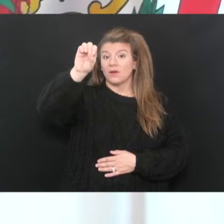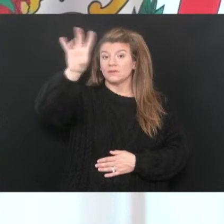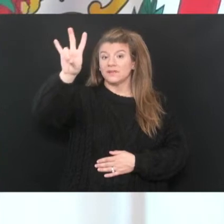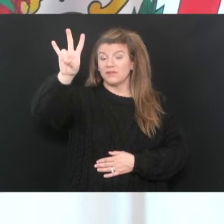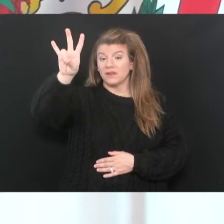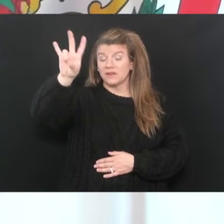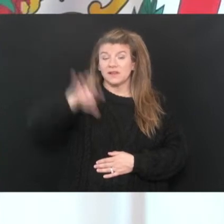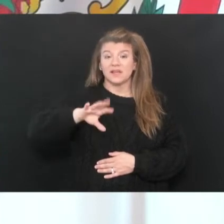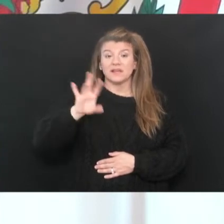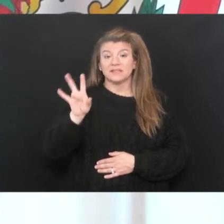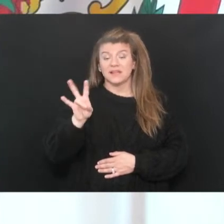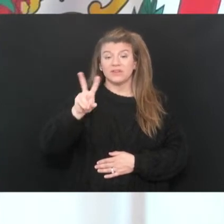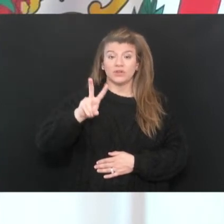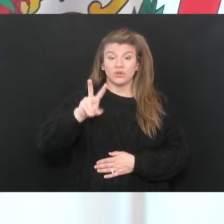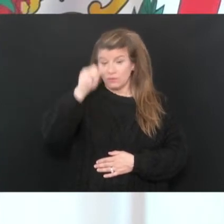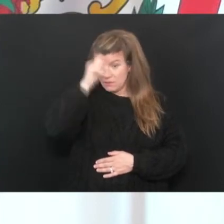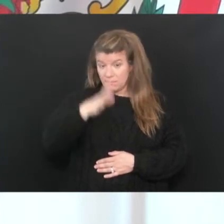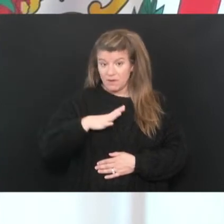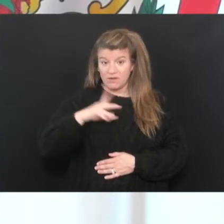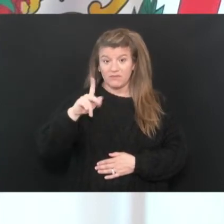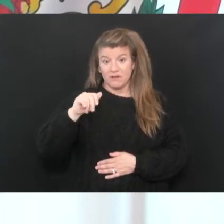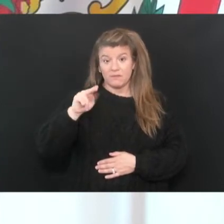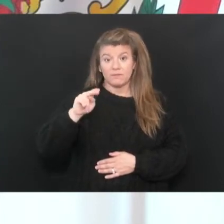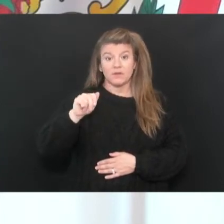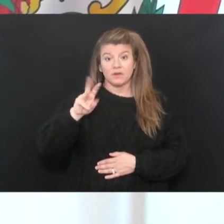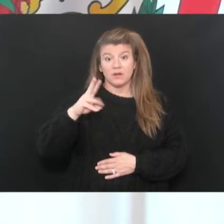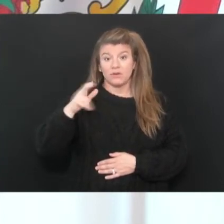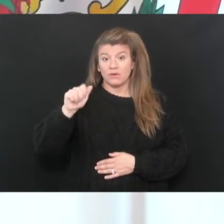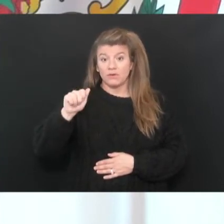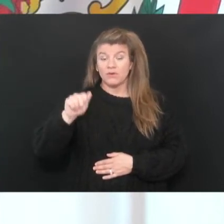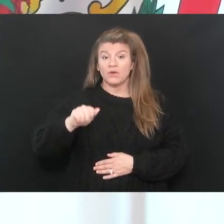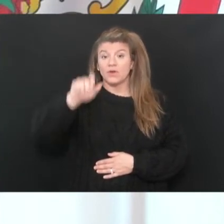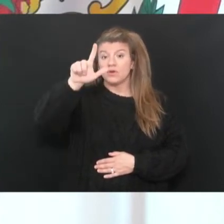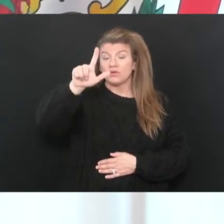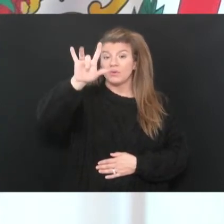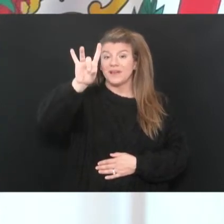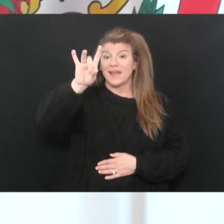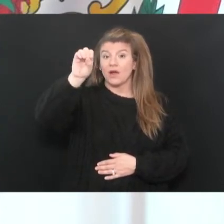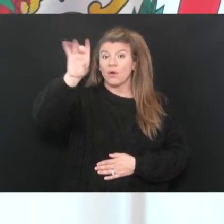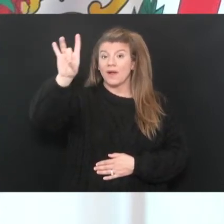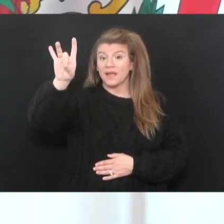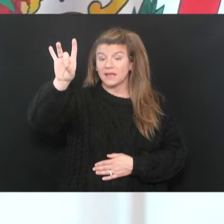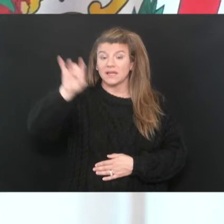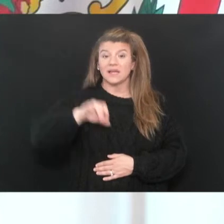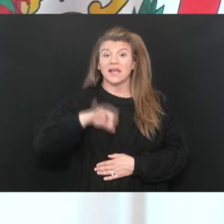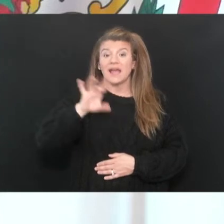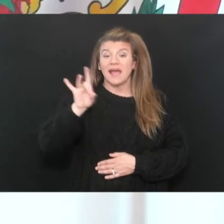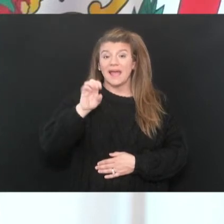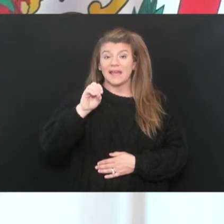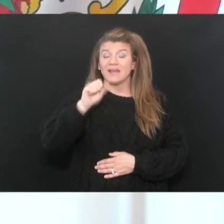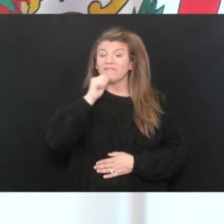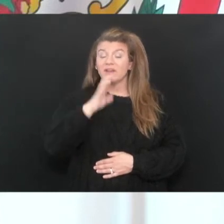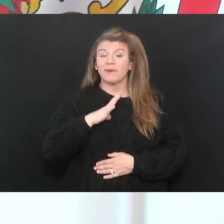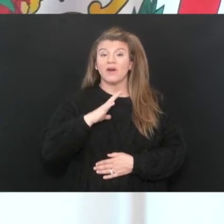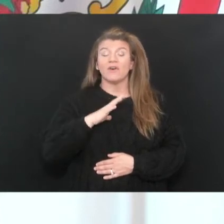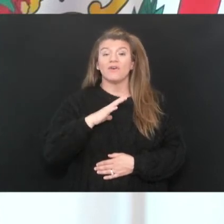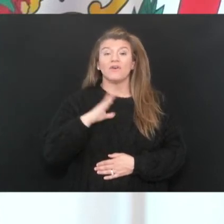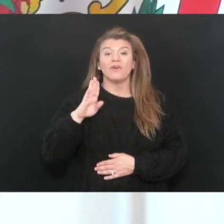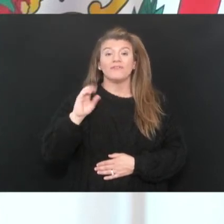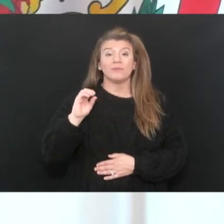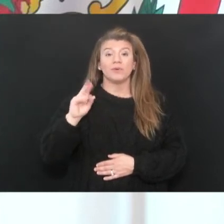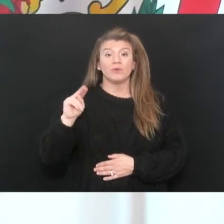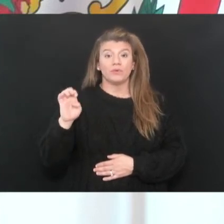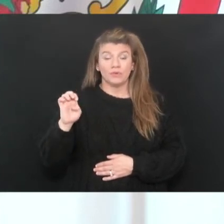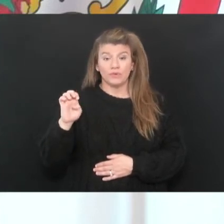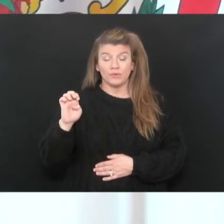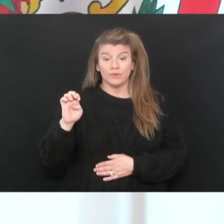2,807th death, a 72-year-old male from Kanawha County. Our 2,808th death, an 80-year-old female from Boone